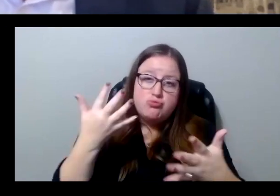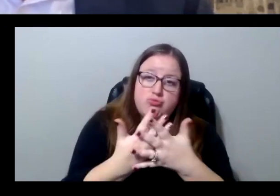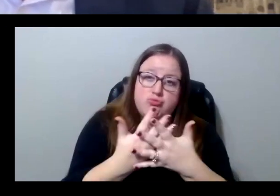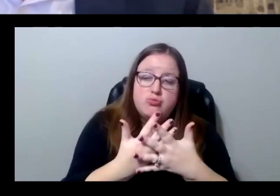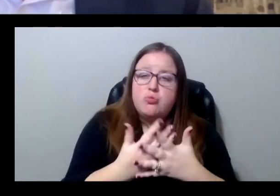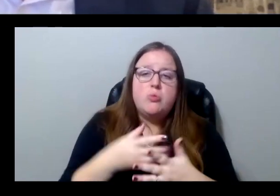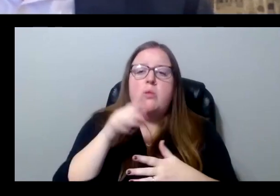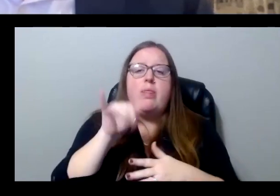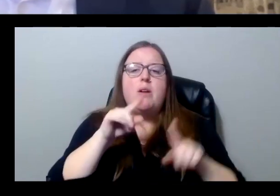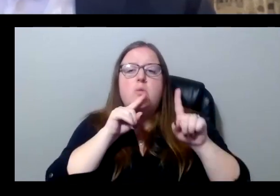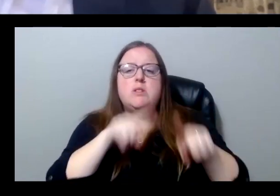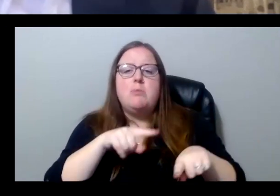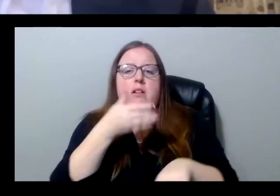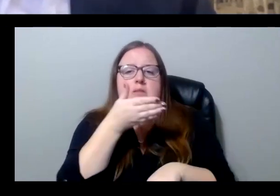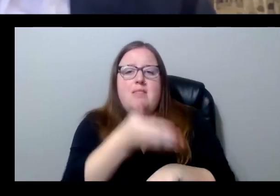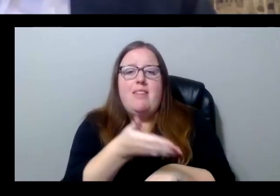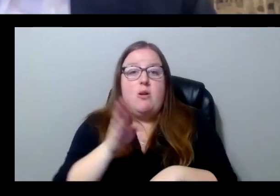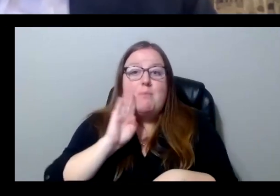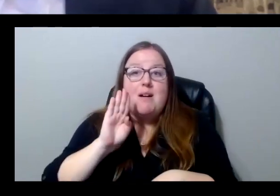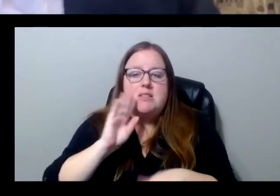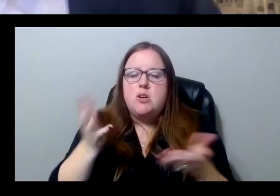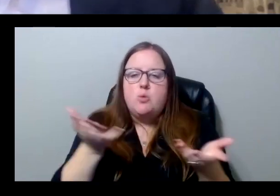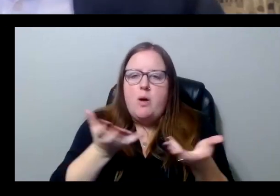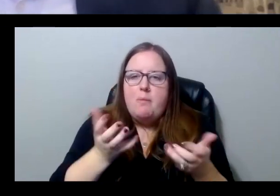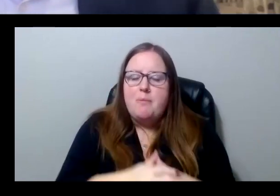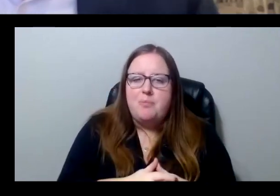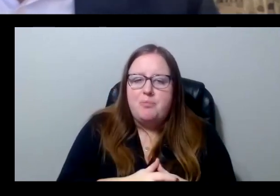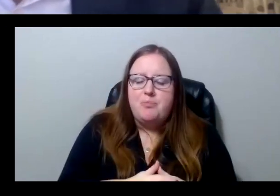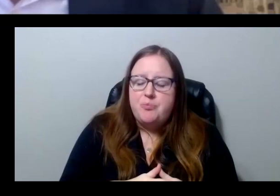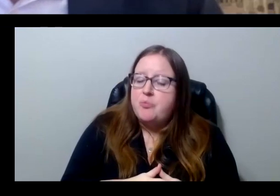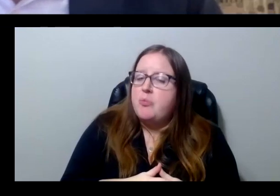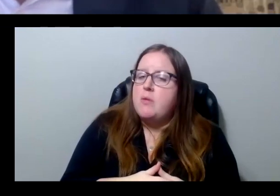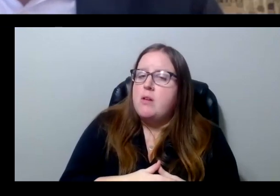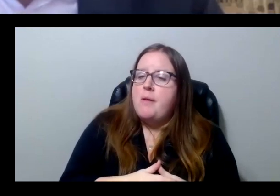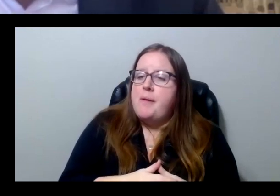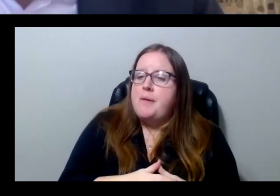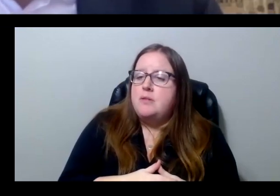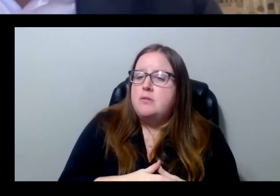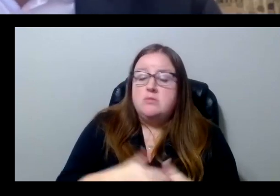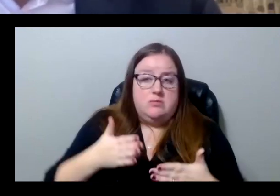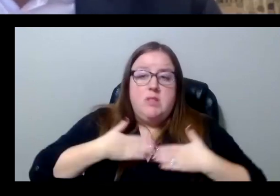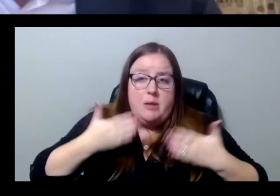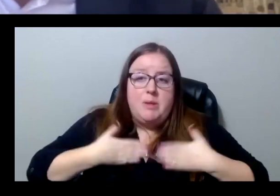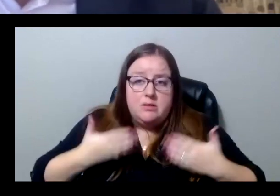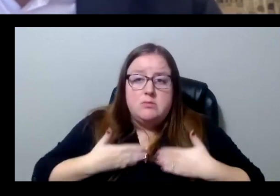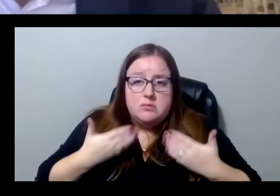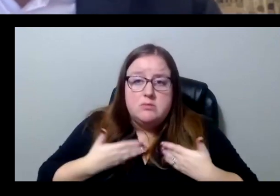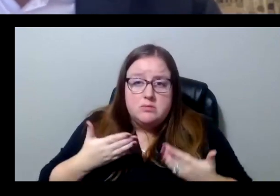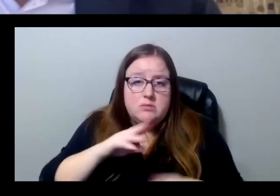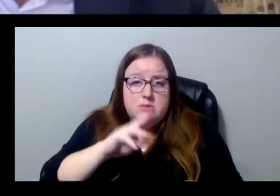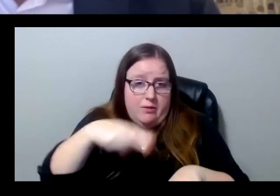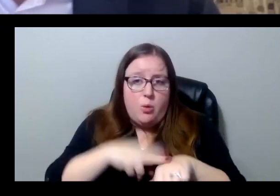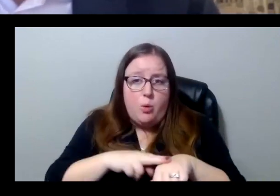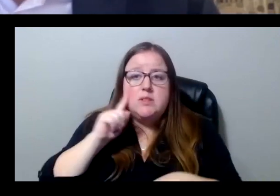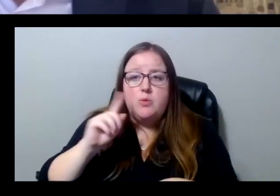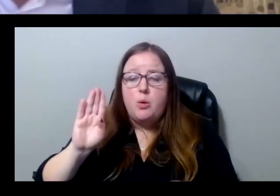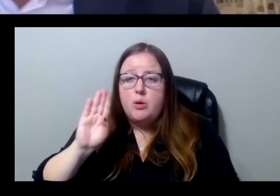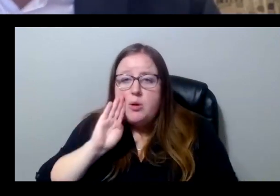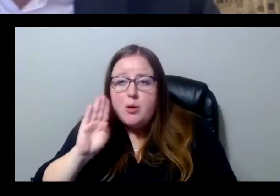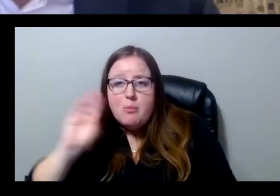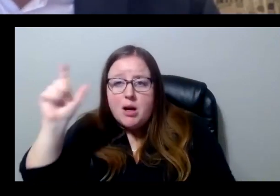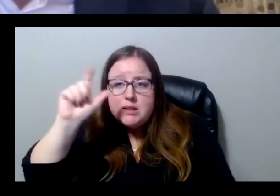and taking their parents away. So all of this and writing of the other book and meeting these two women who